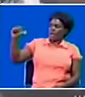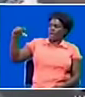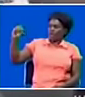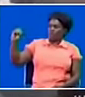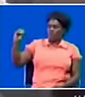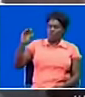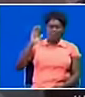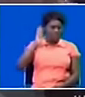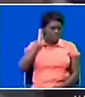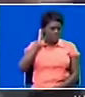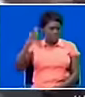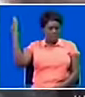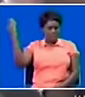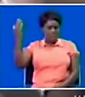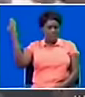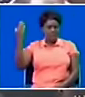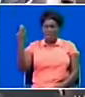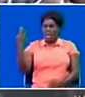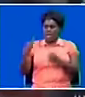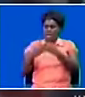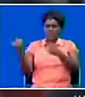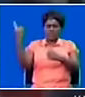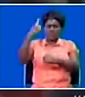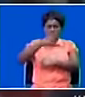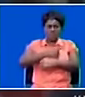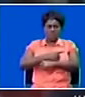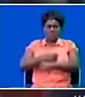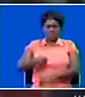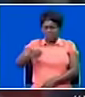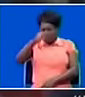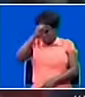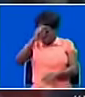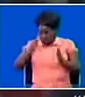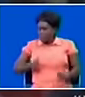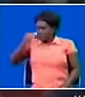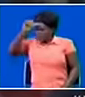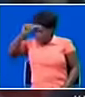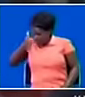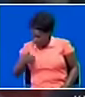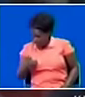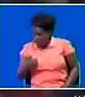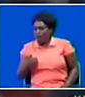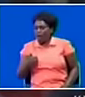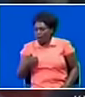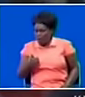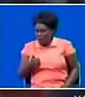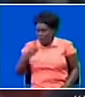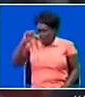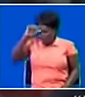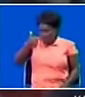Listen to these speeches from just 8 days ago. Ujinga akierefuka, mwerefu yuko